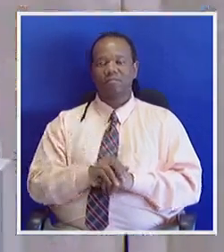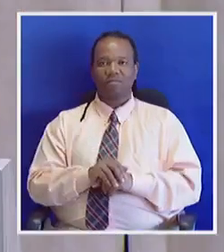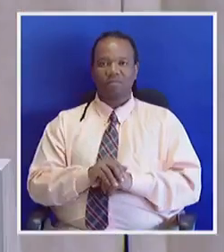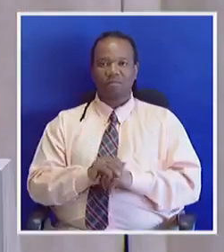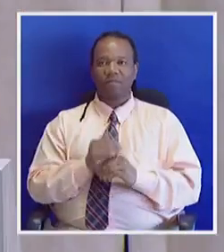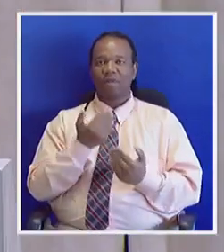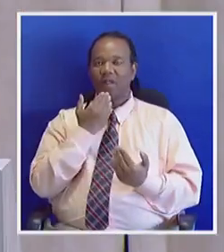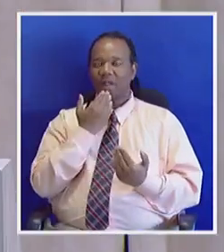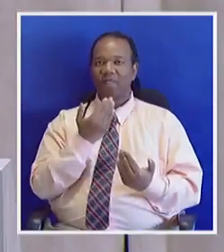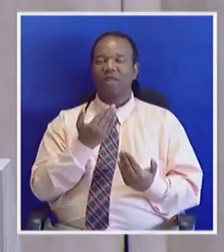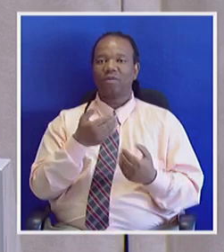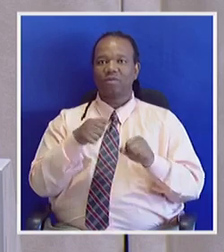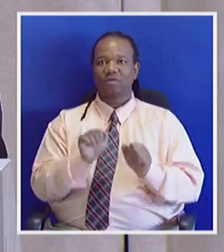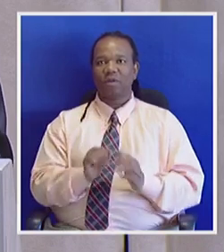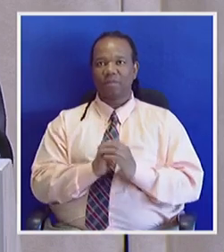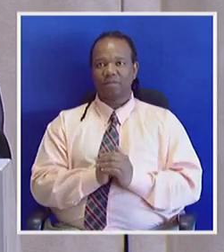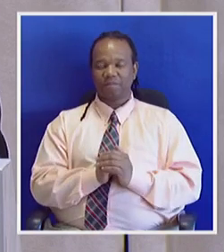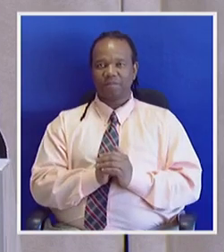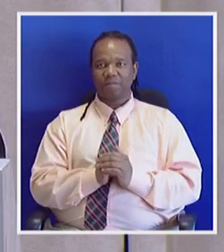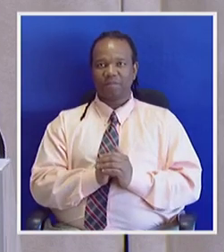Thank you, Chairperson.